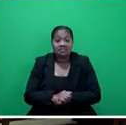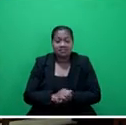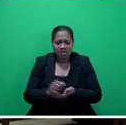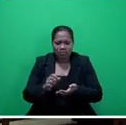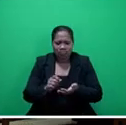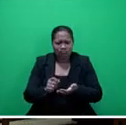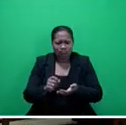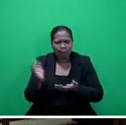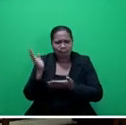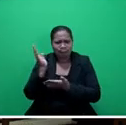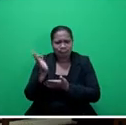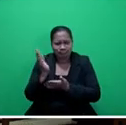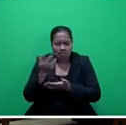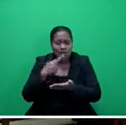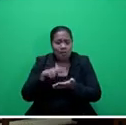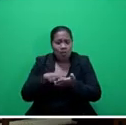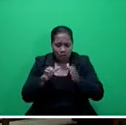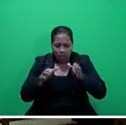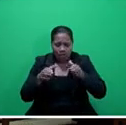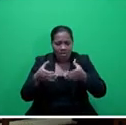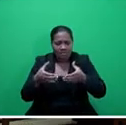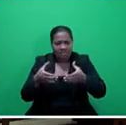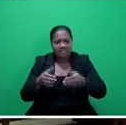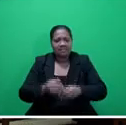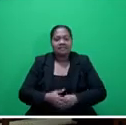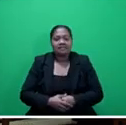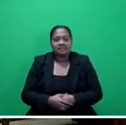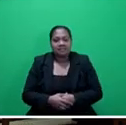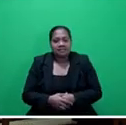Presentation of reports of committees.